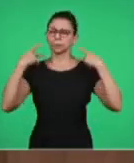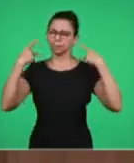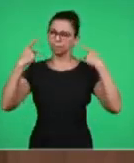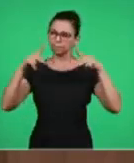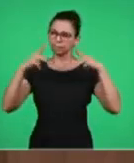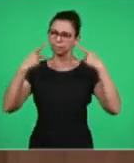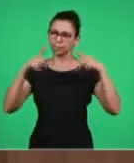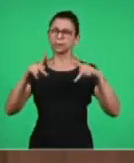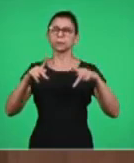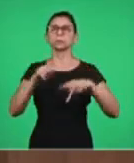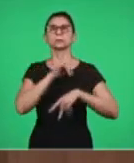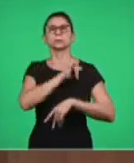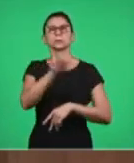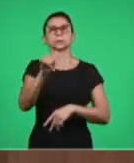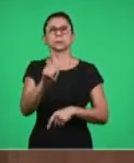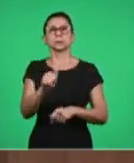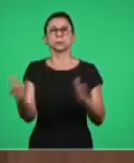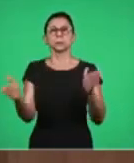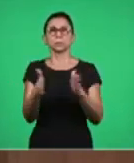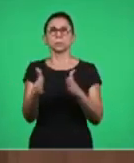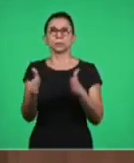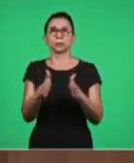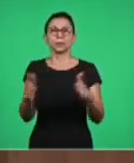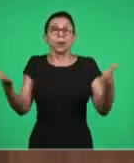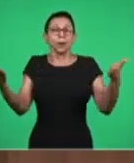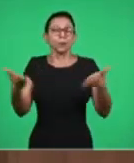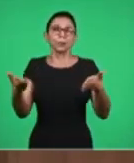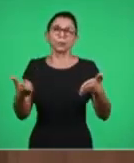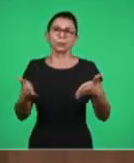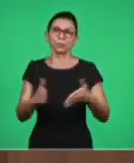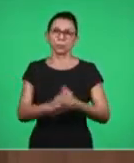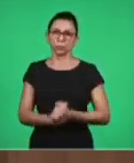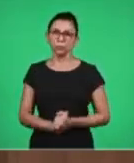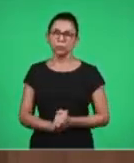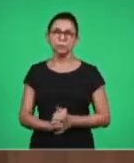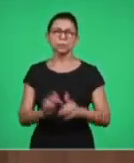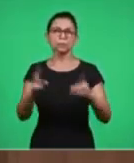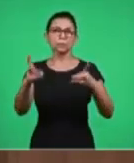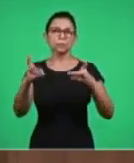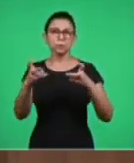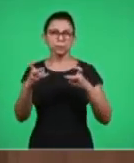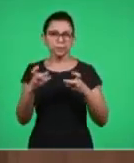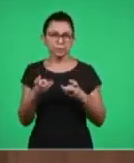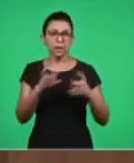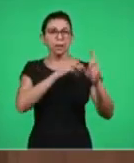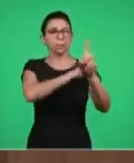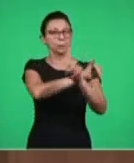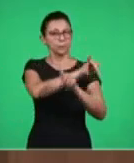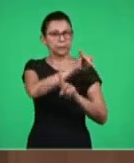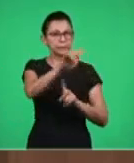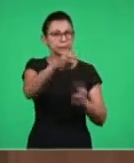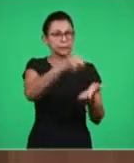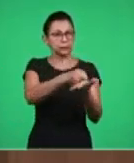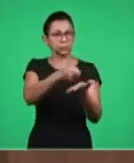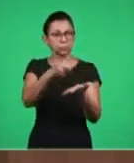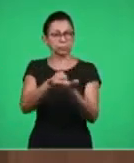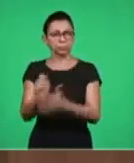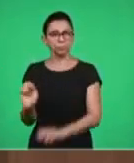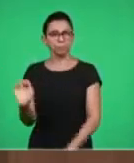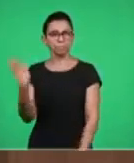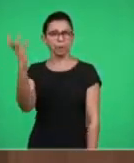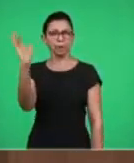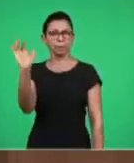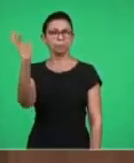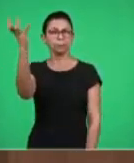saying that this is the moment. The signs are being fulfilled. There is no